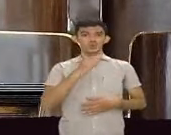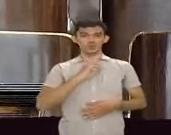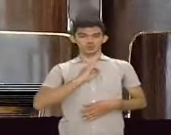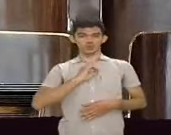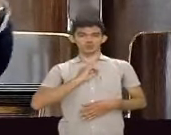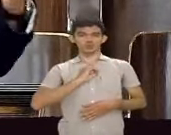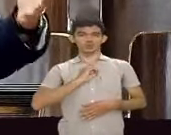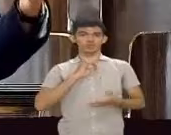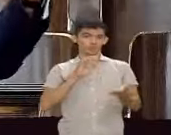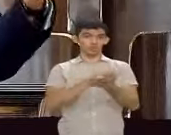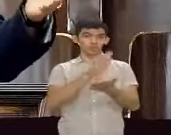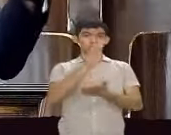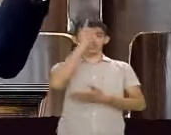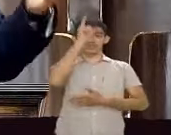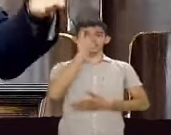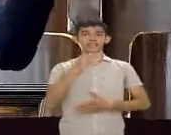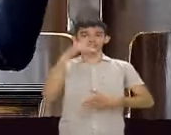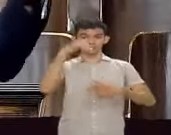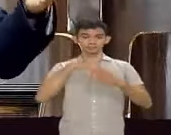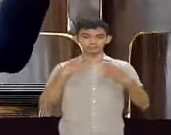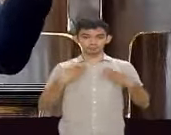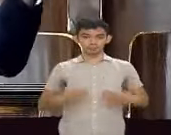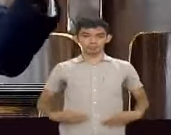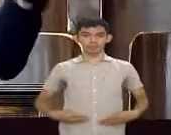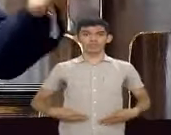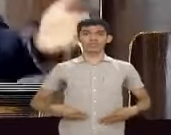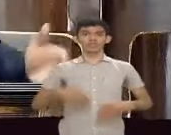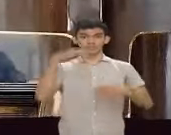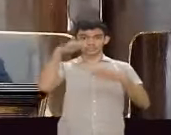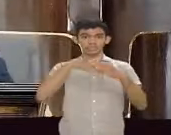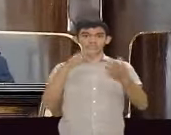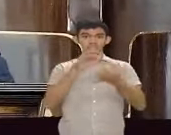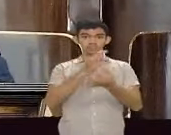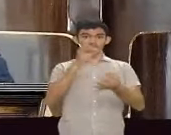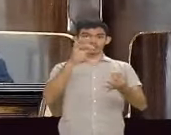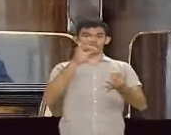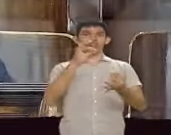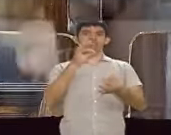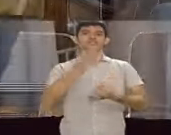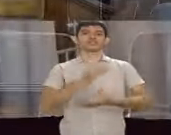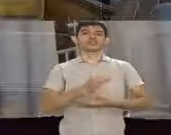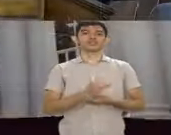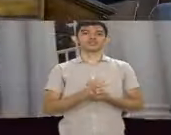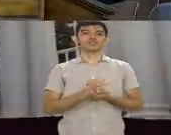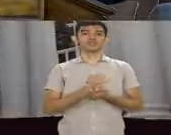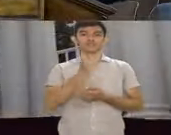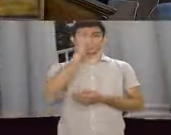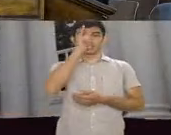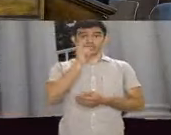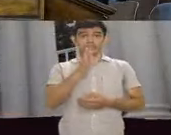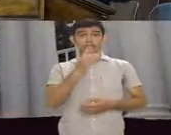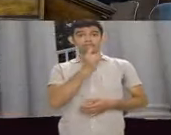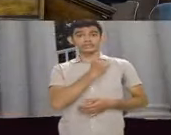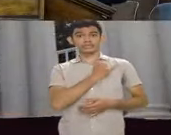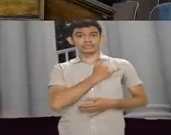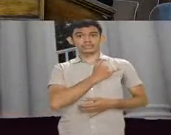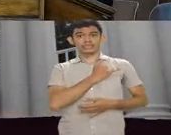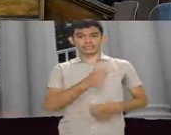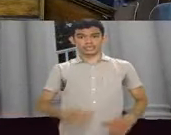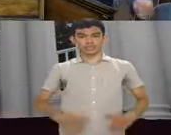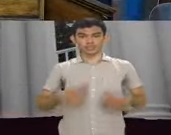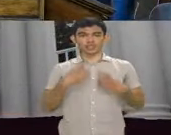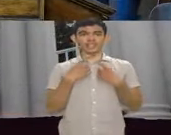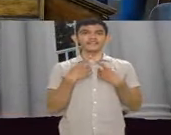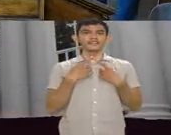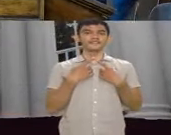Therefore, glorify God in your body and in your spirit, which are God's. He lives in us. We are most privileged in